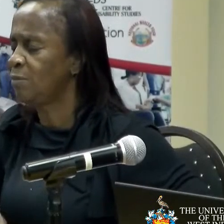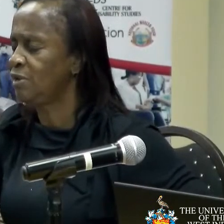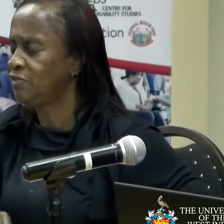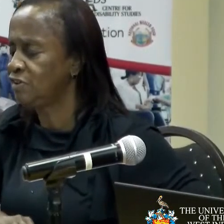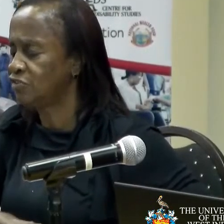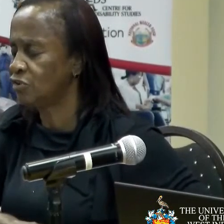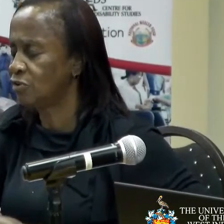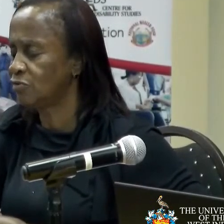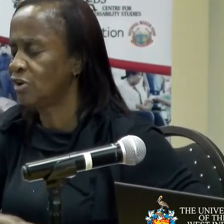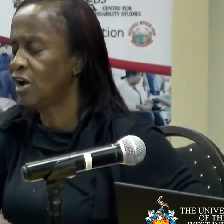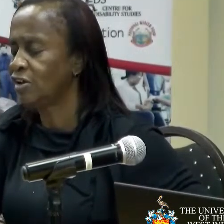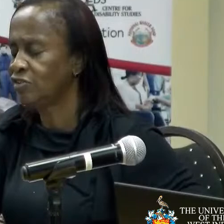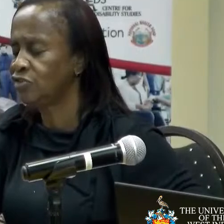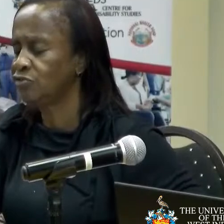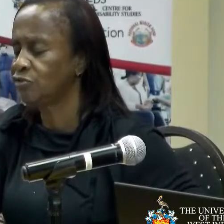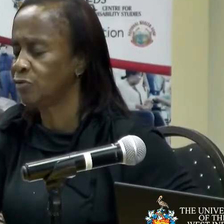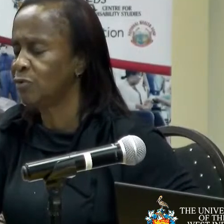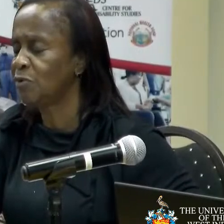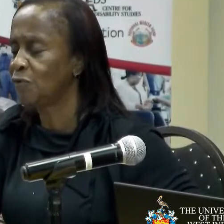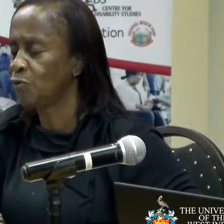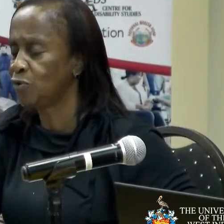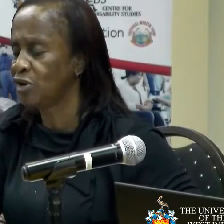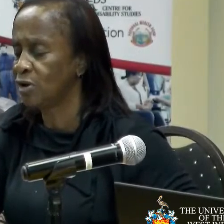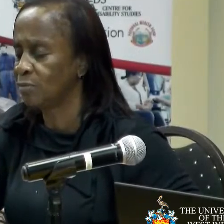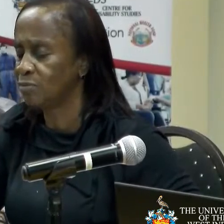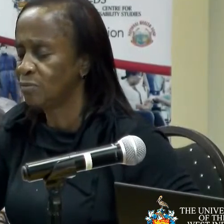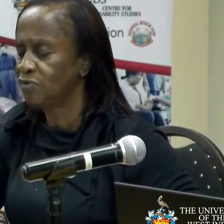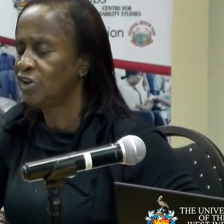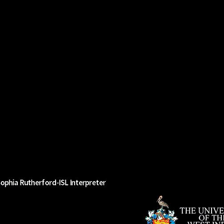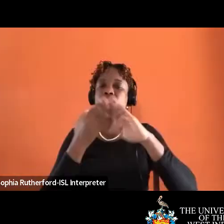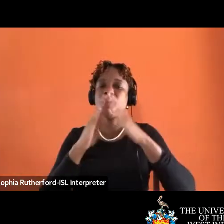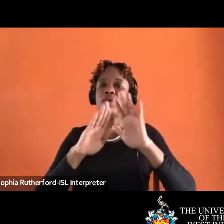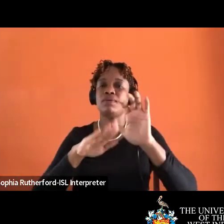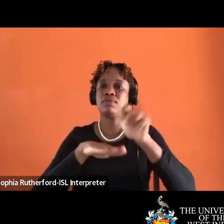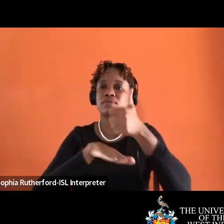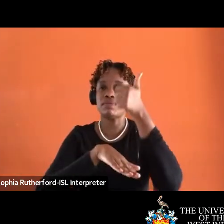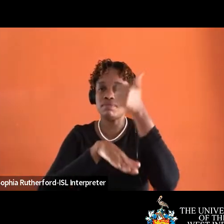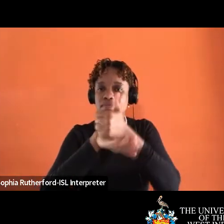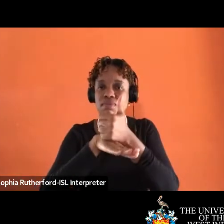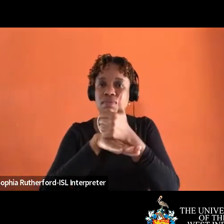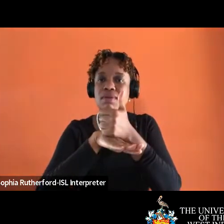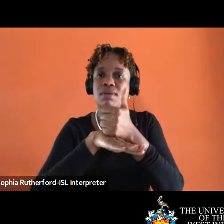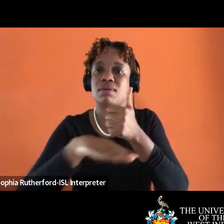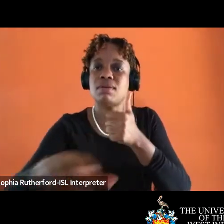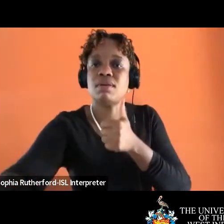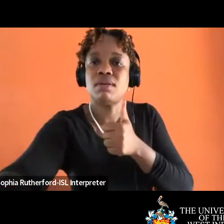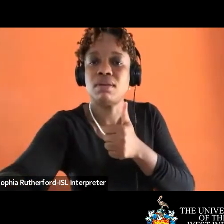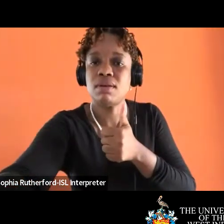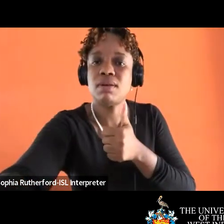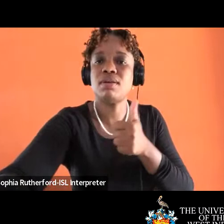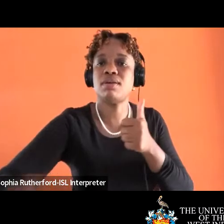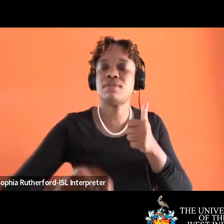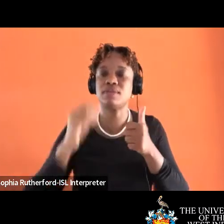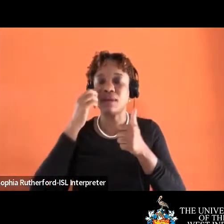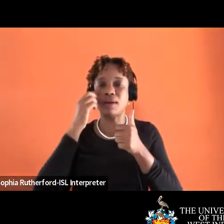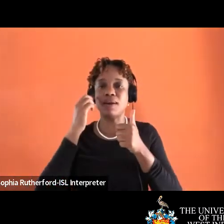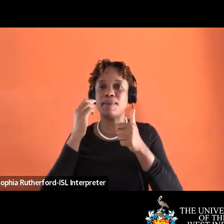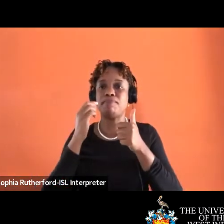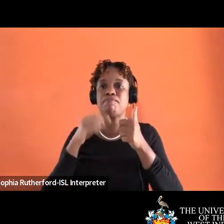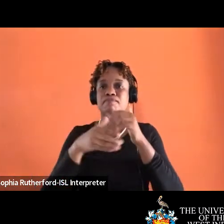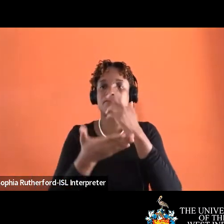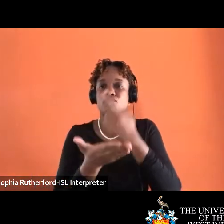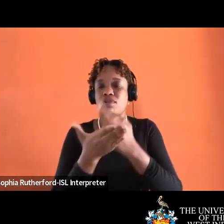community-based rehabilitation regarding children with profound challenges, right? And we're going to be